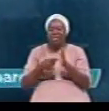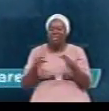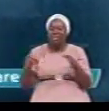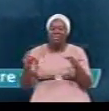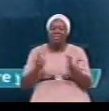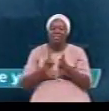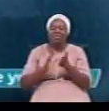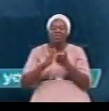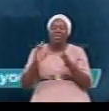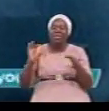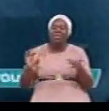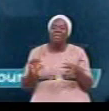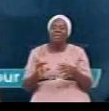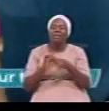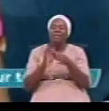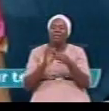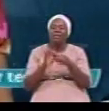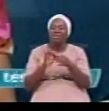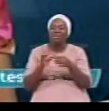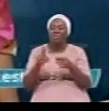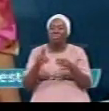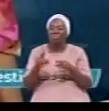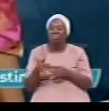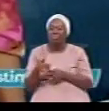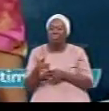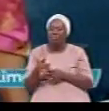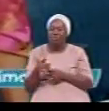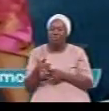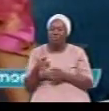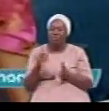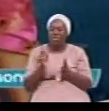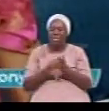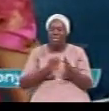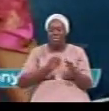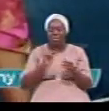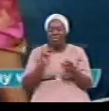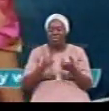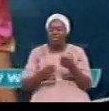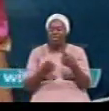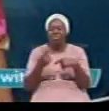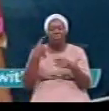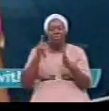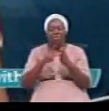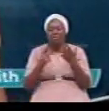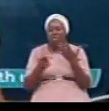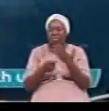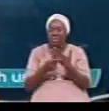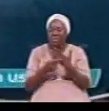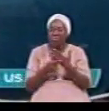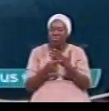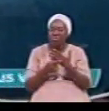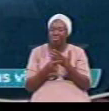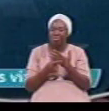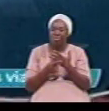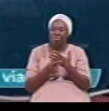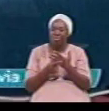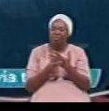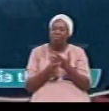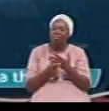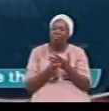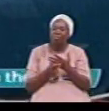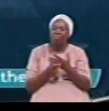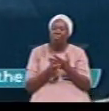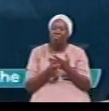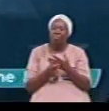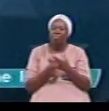of miracles. I proposed it that I need to attend this program. Of course, coming here, the devil tried by all means